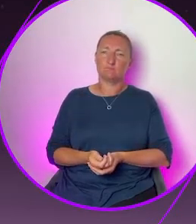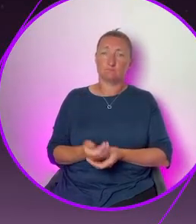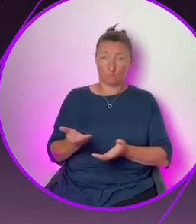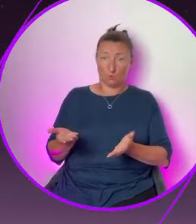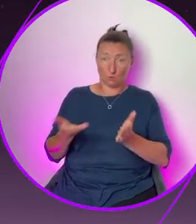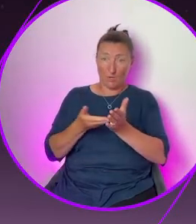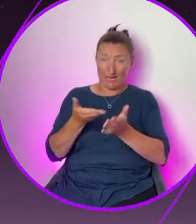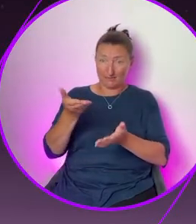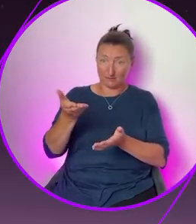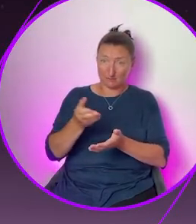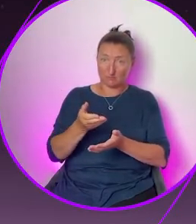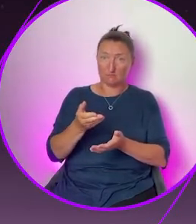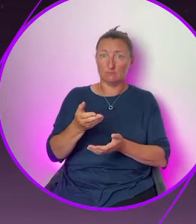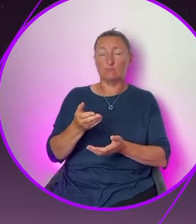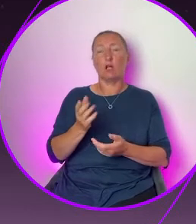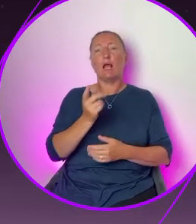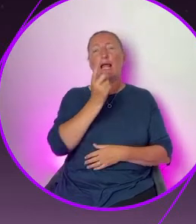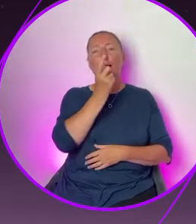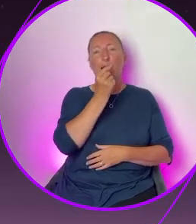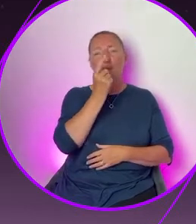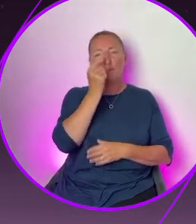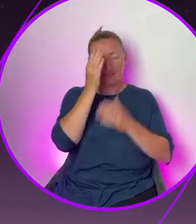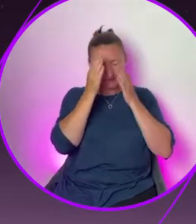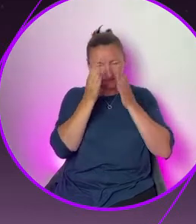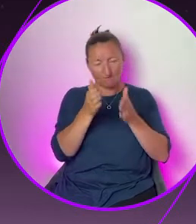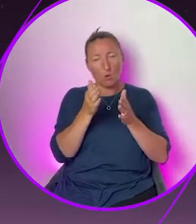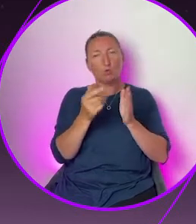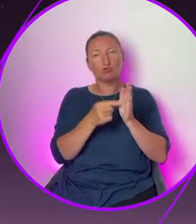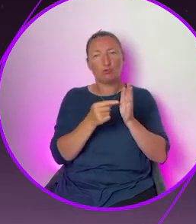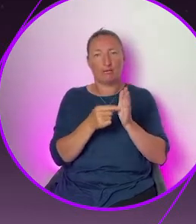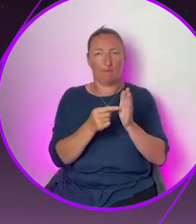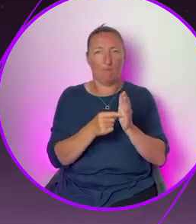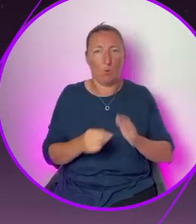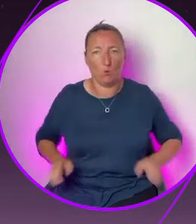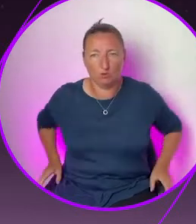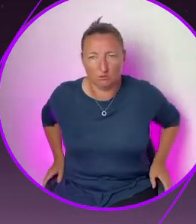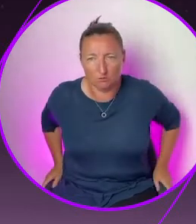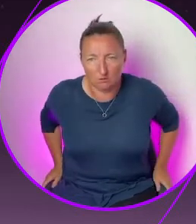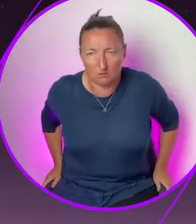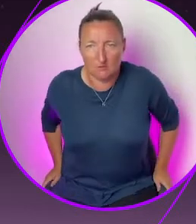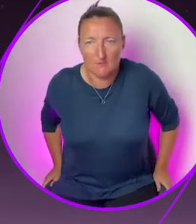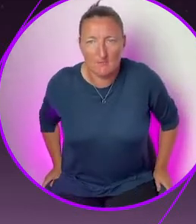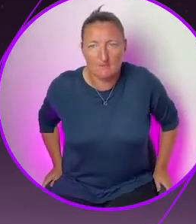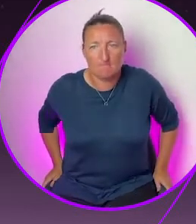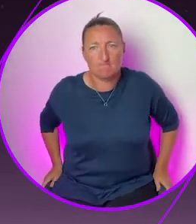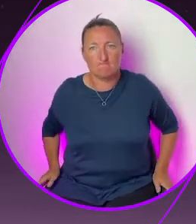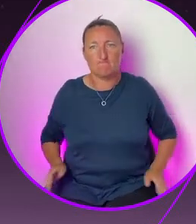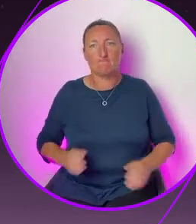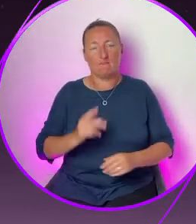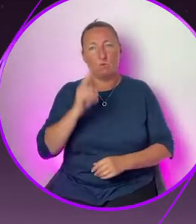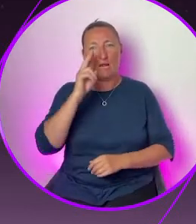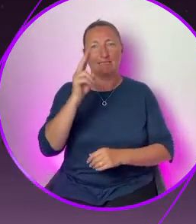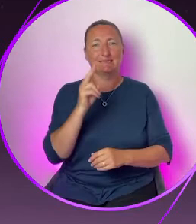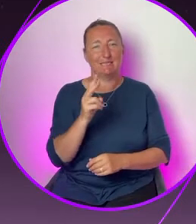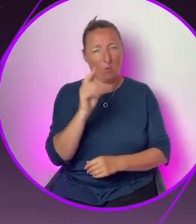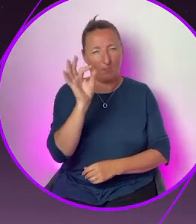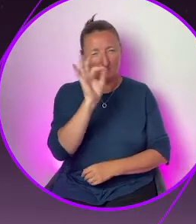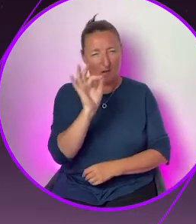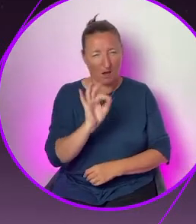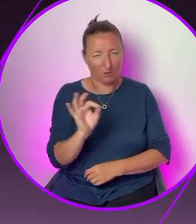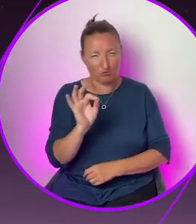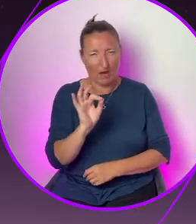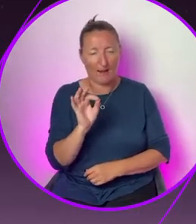sort of capabilities focus is quite important. Yeah. And that's definitely, so this diagram is something that we are also applying